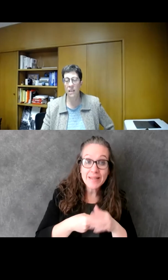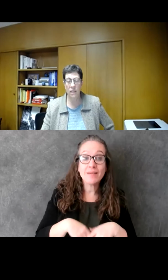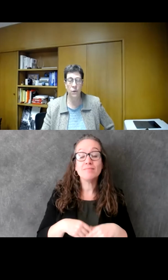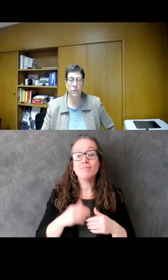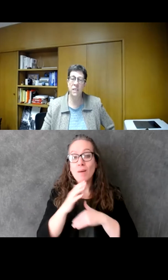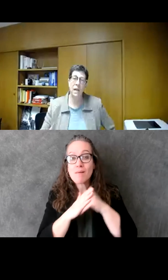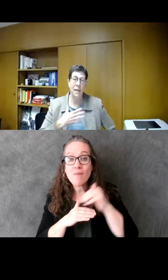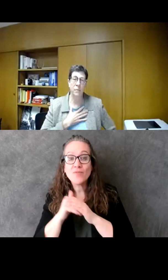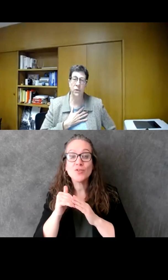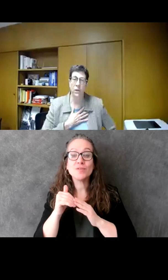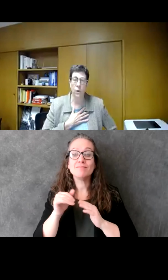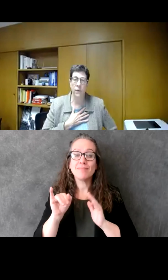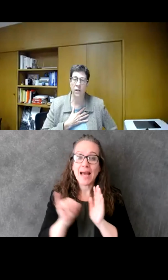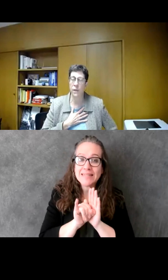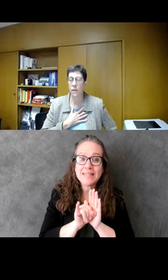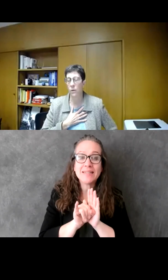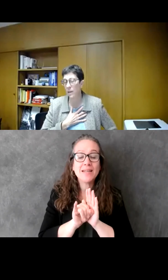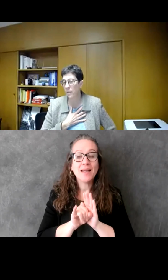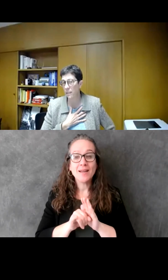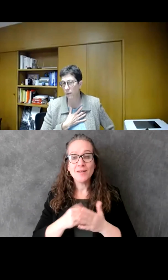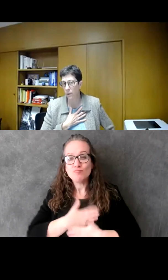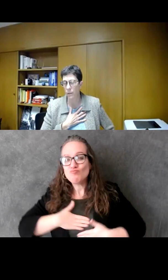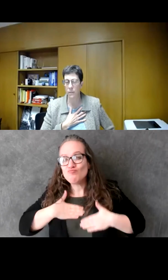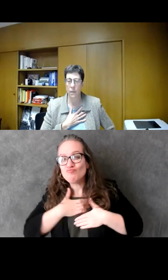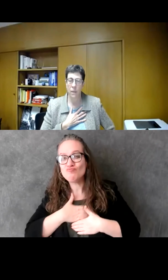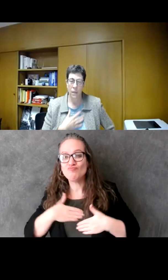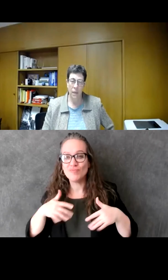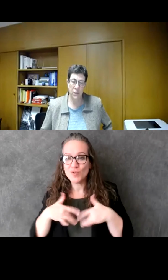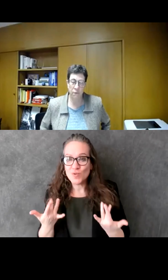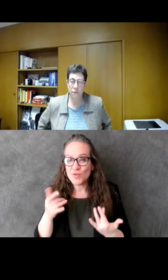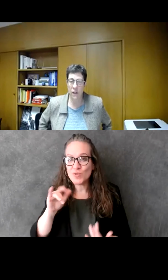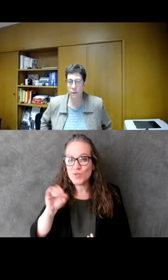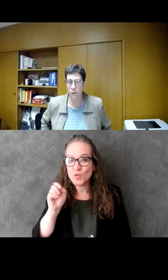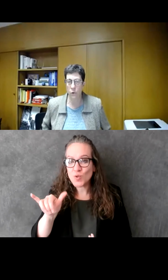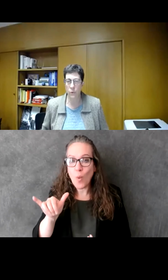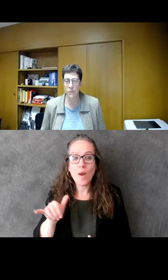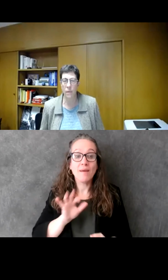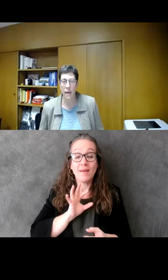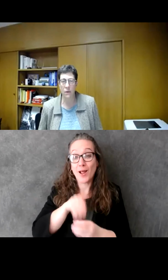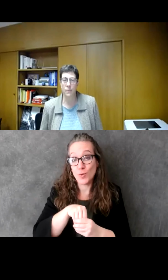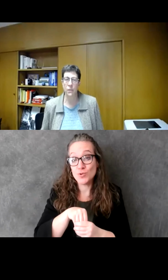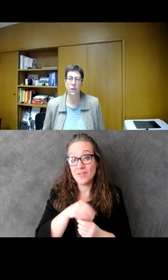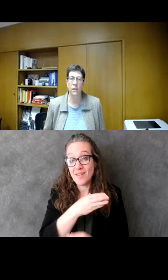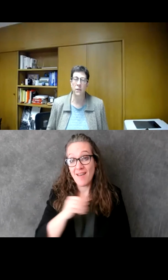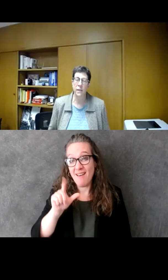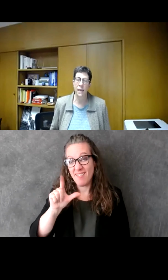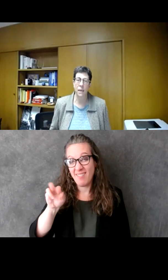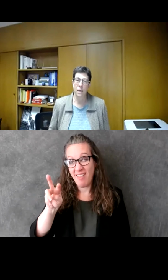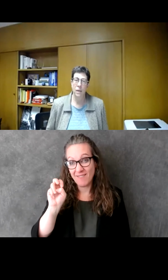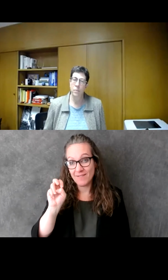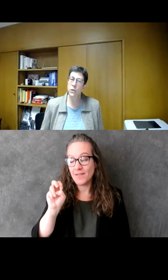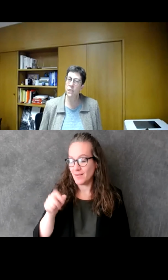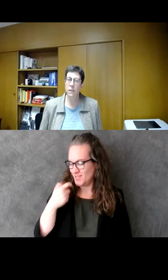I think, these times during COVID have been incredibly difficult. I was on the phone with some higher ups earlier